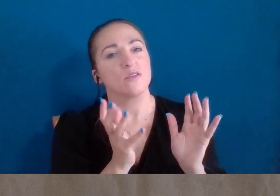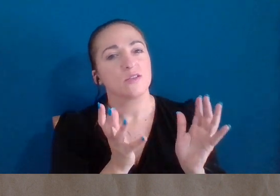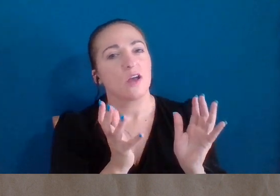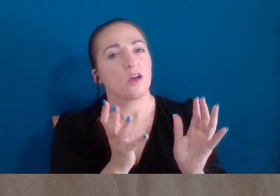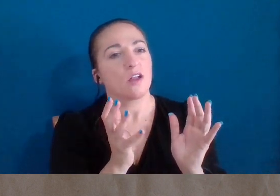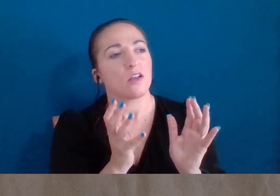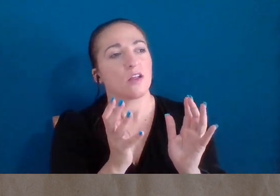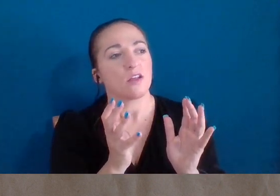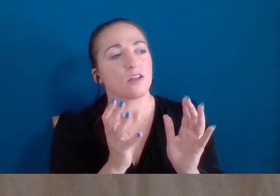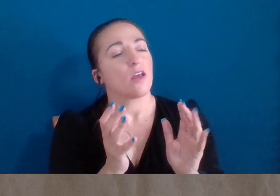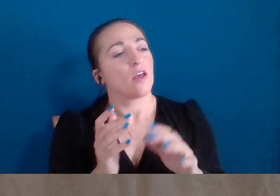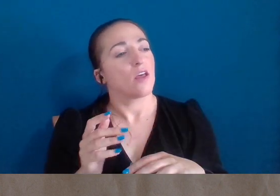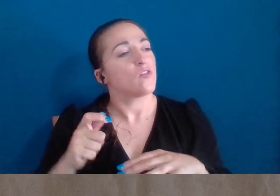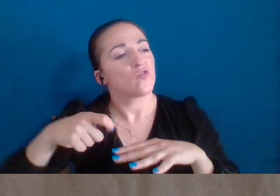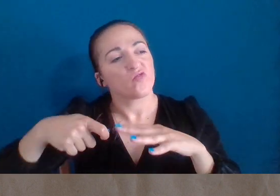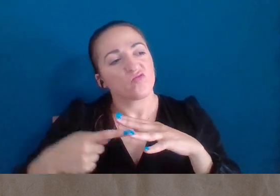I'm beginning by